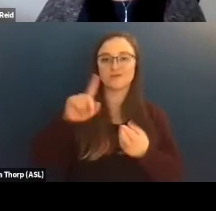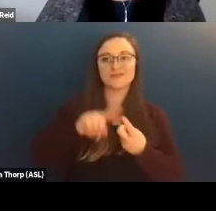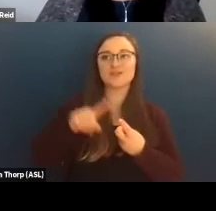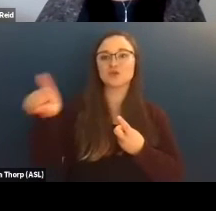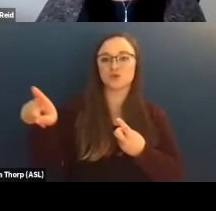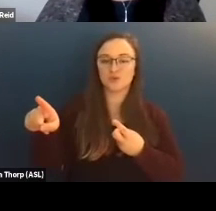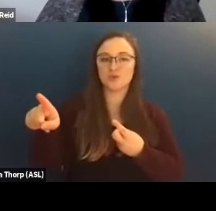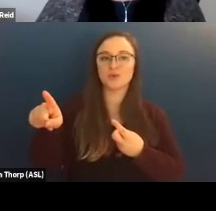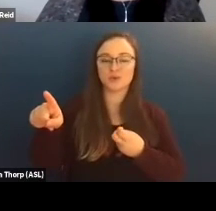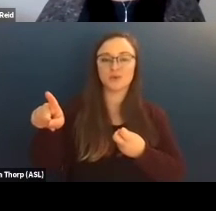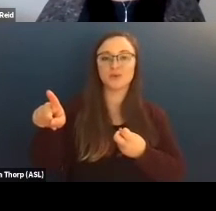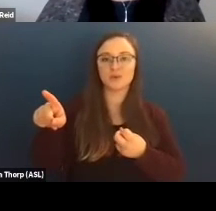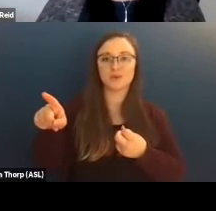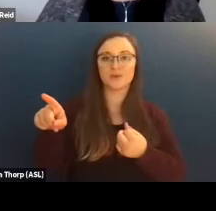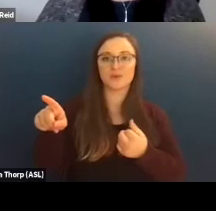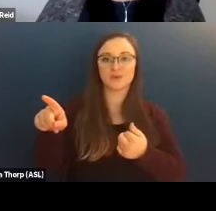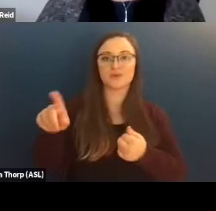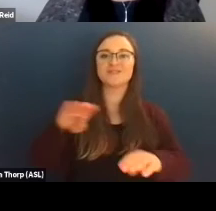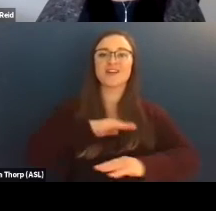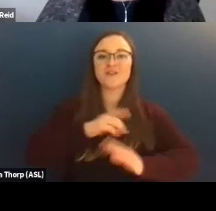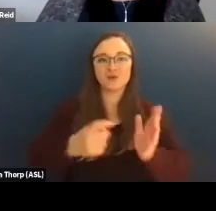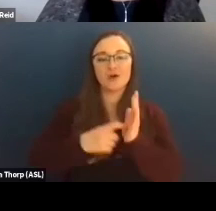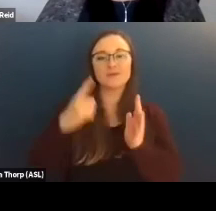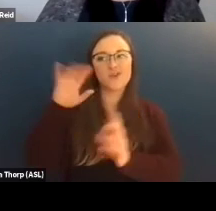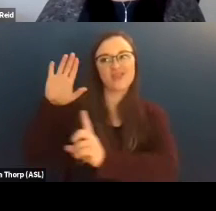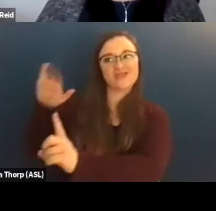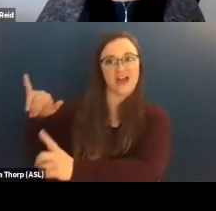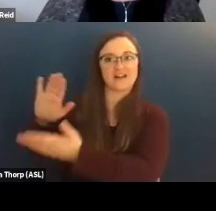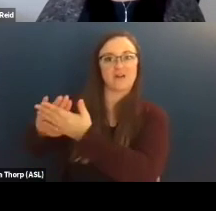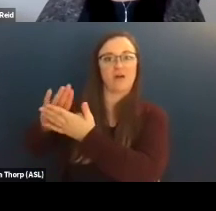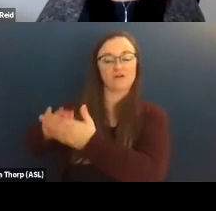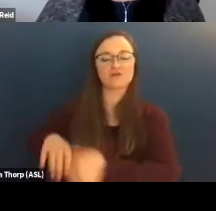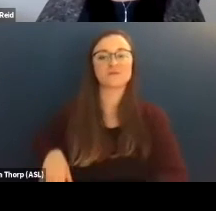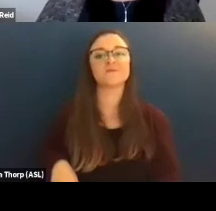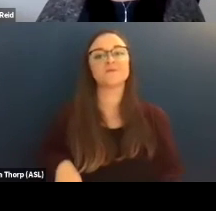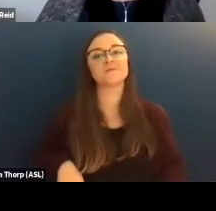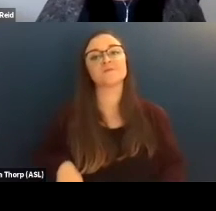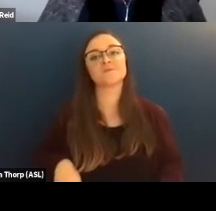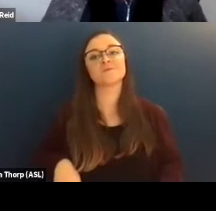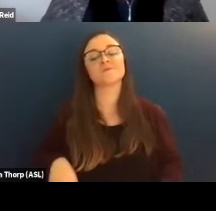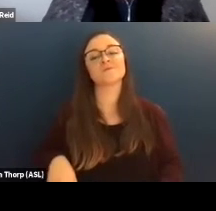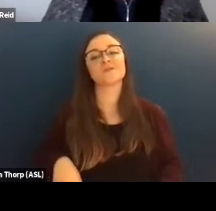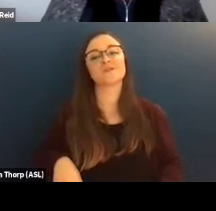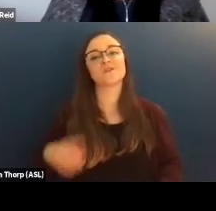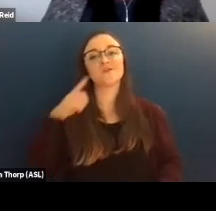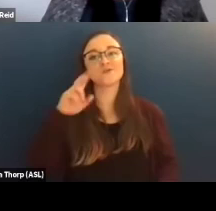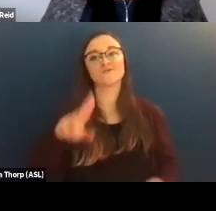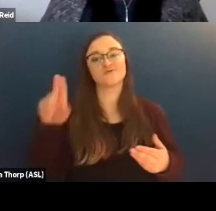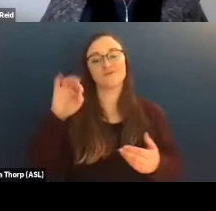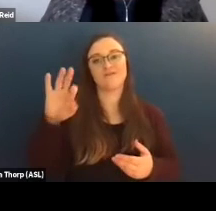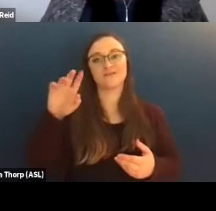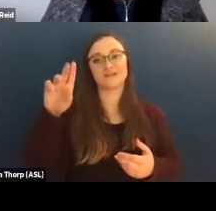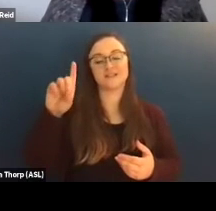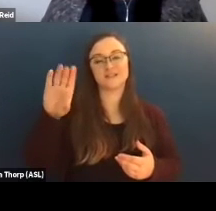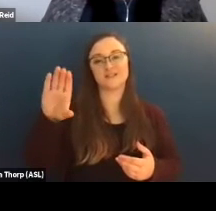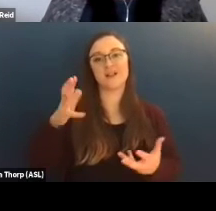the requirements for that particular institution. I will also mention that for the University of the District of Columbia, a lot of times people do apply